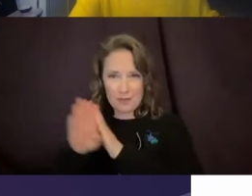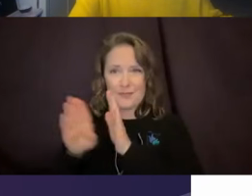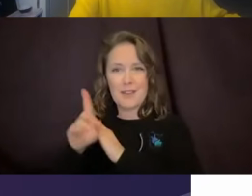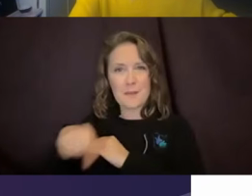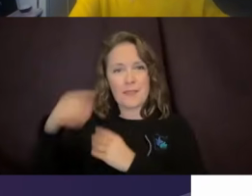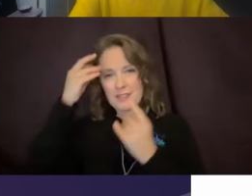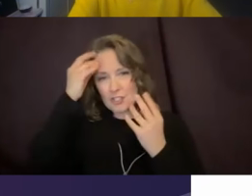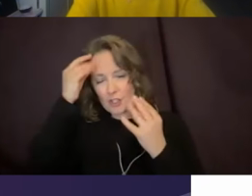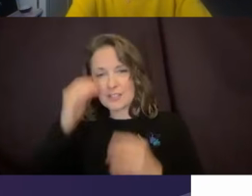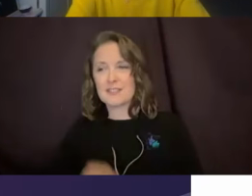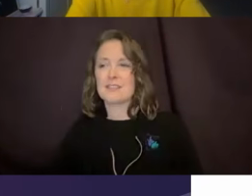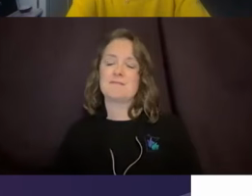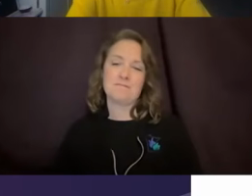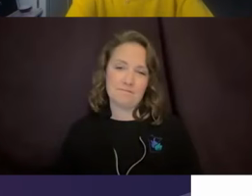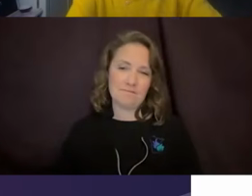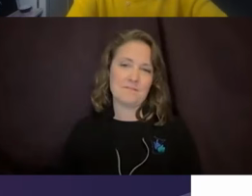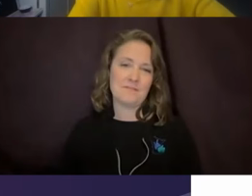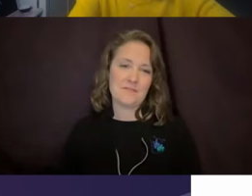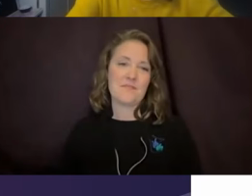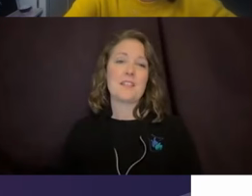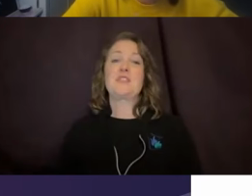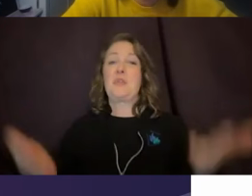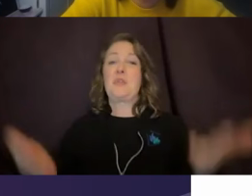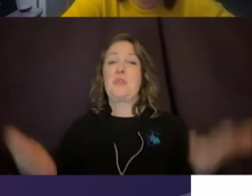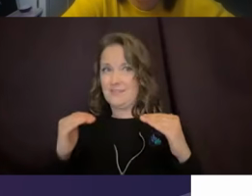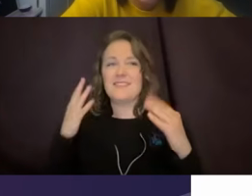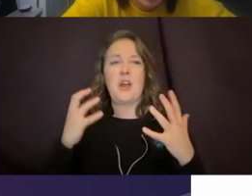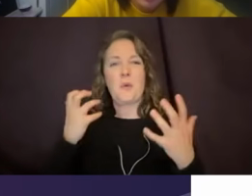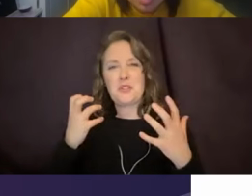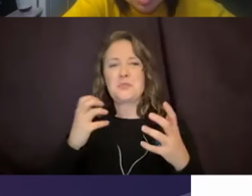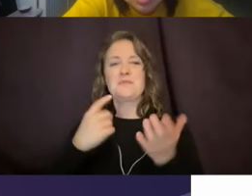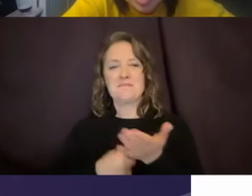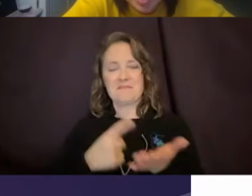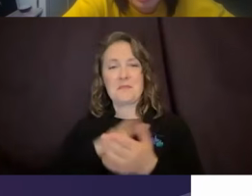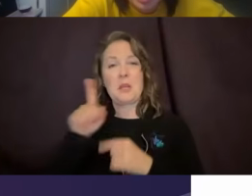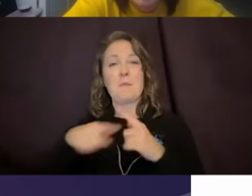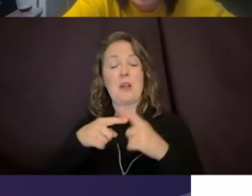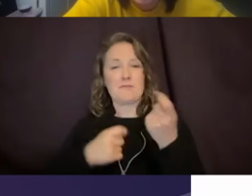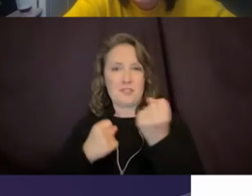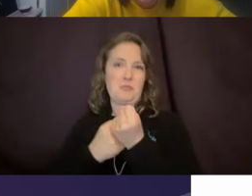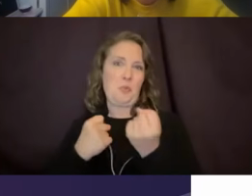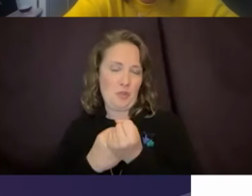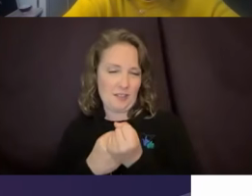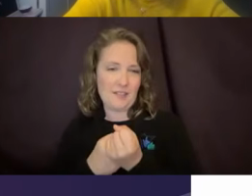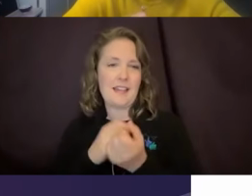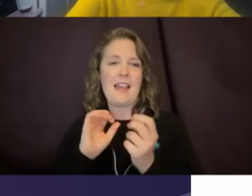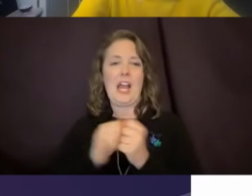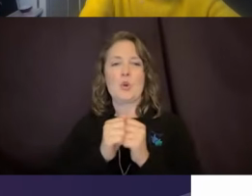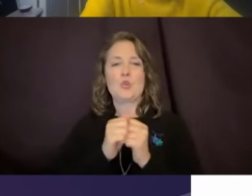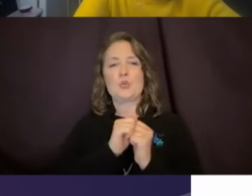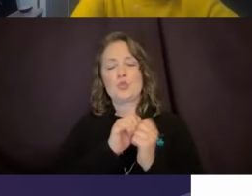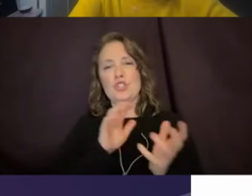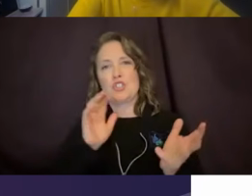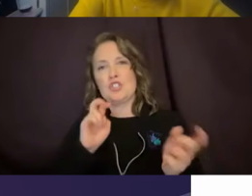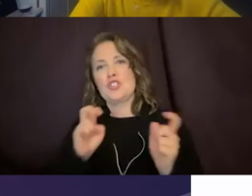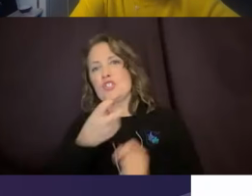the support part of the webinar, which I think is really important, of there are a lot of tools about kind of like shifting those core